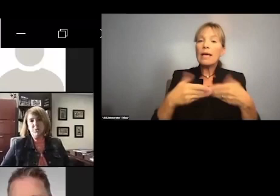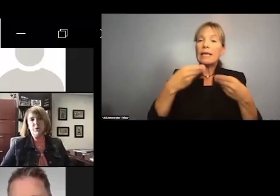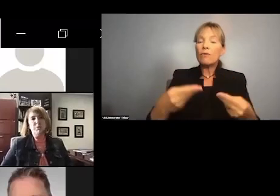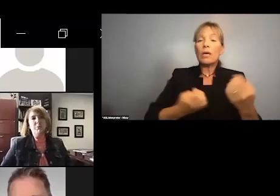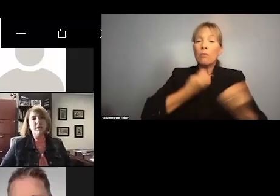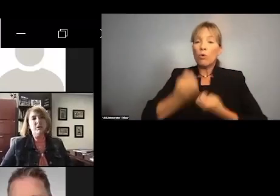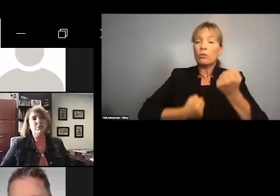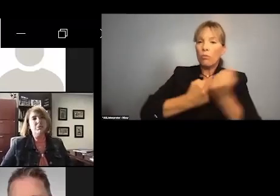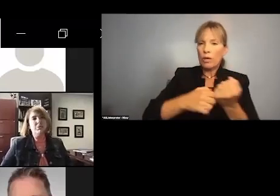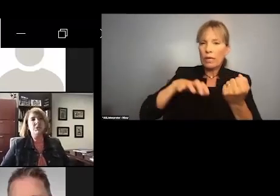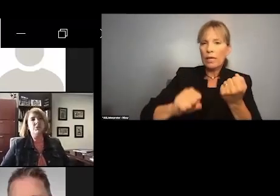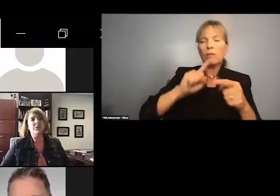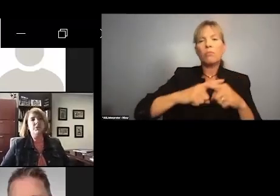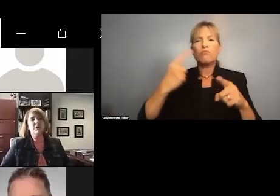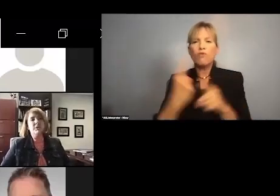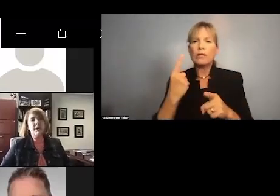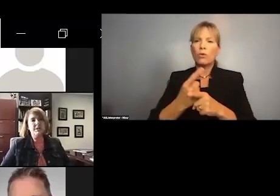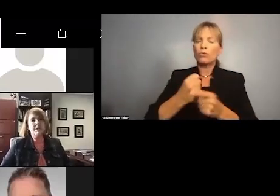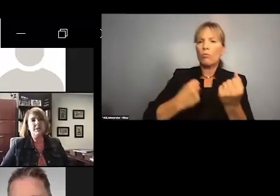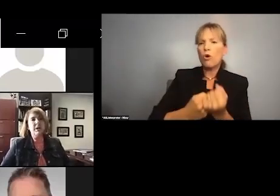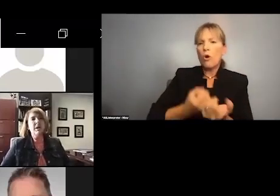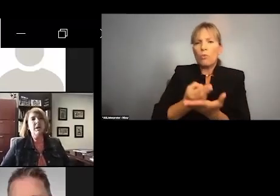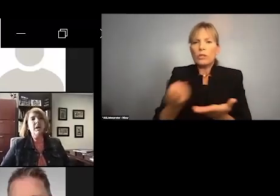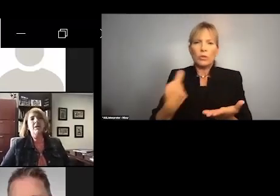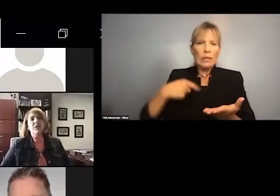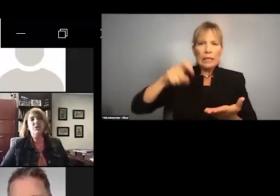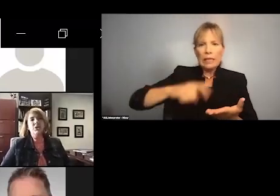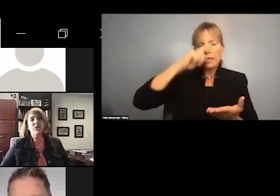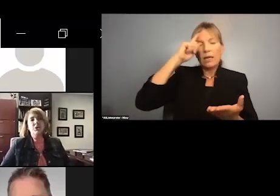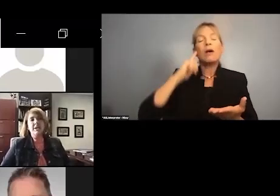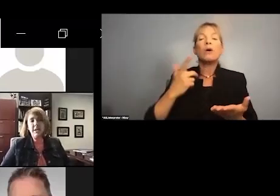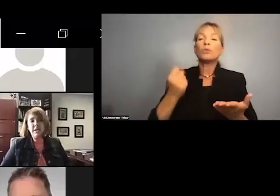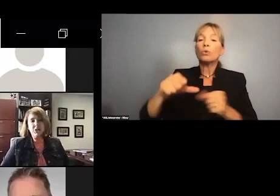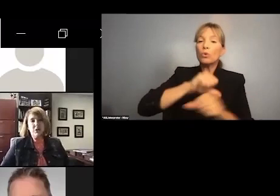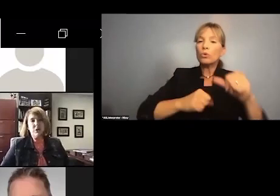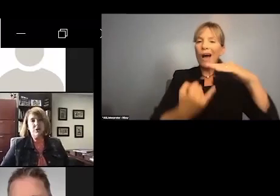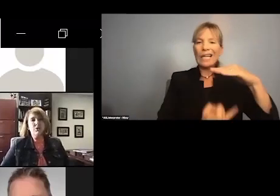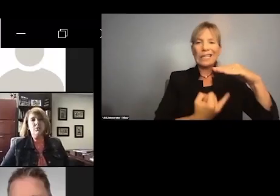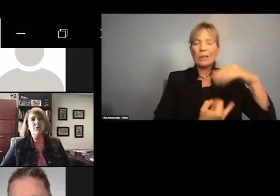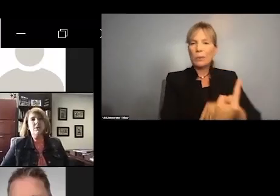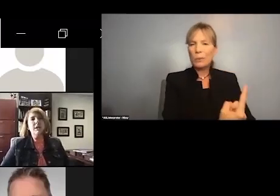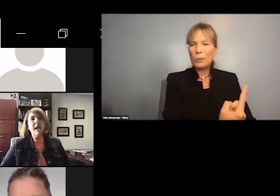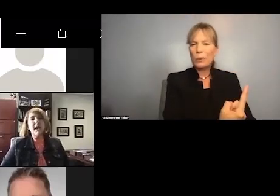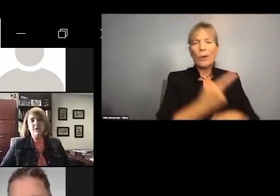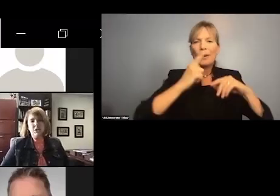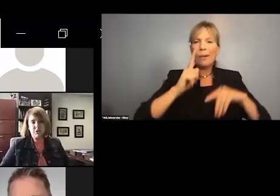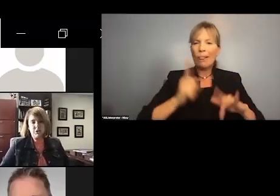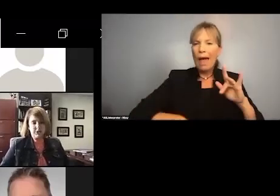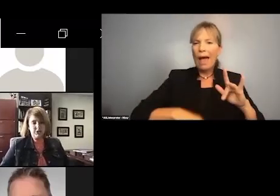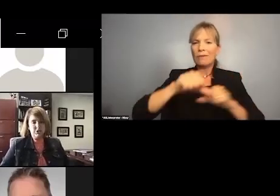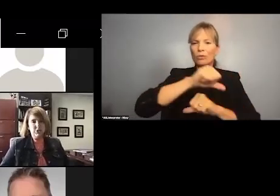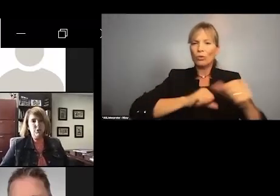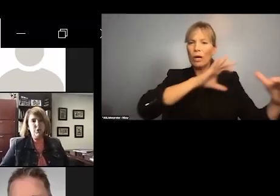emotional support, but practical supports and resources that are necessary. And so social isolation occurs when there is a lack of these